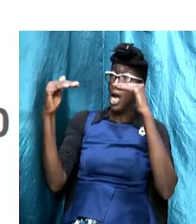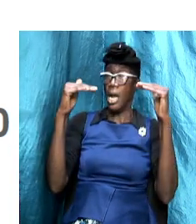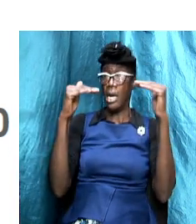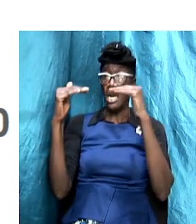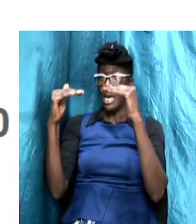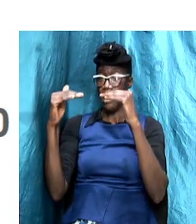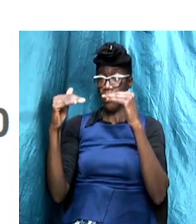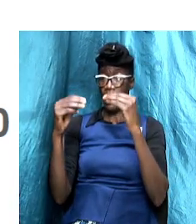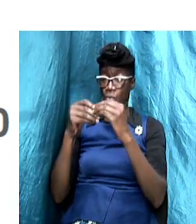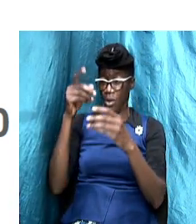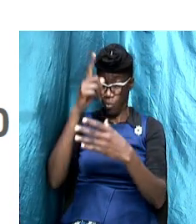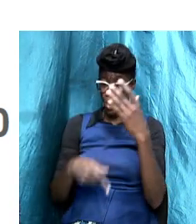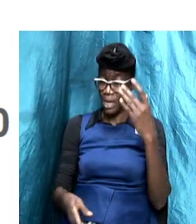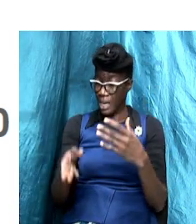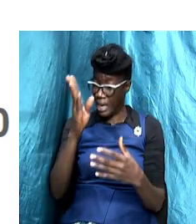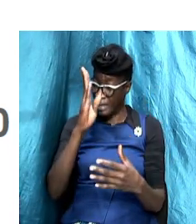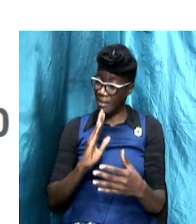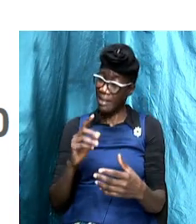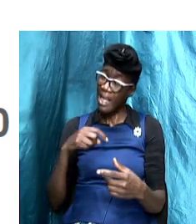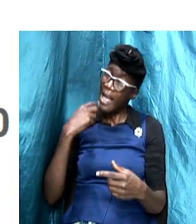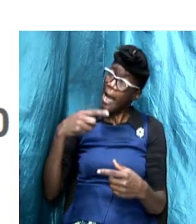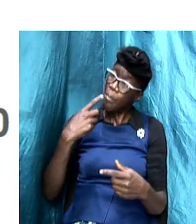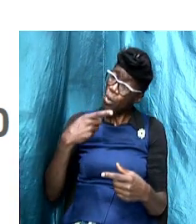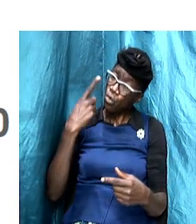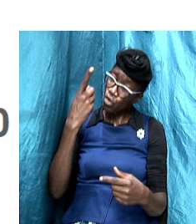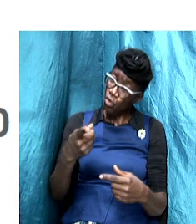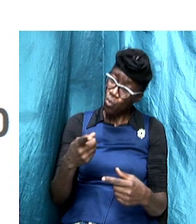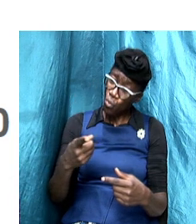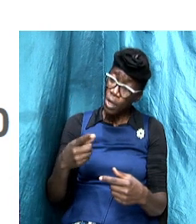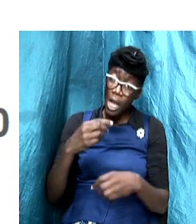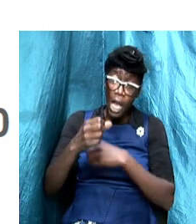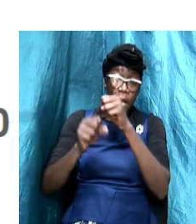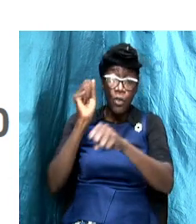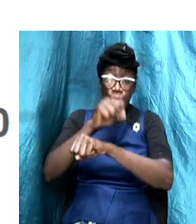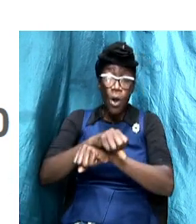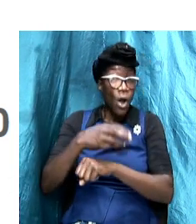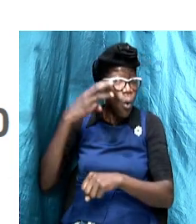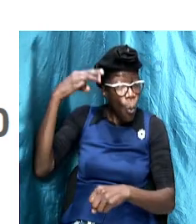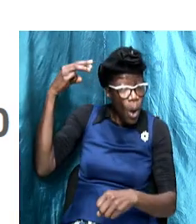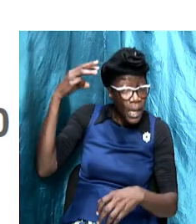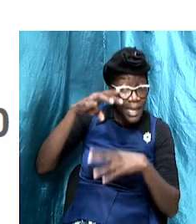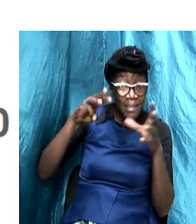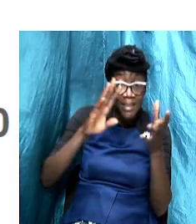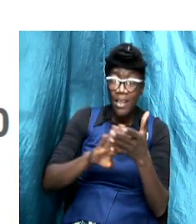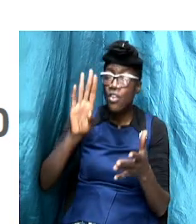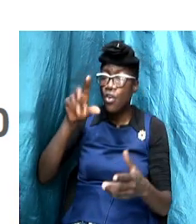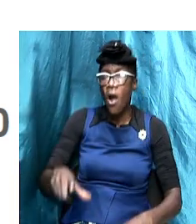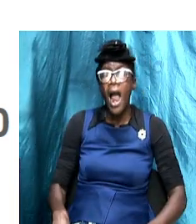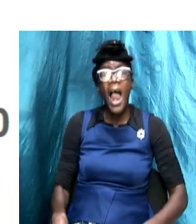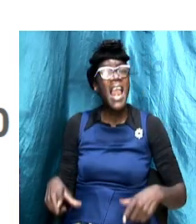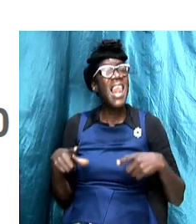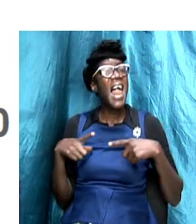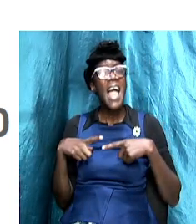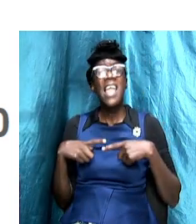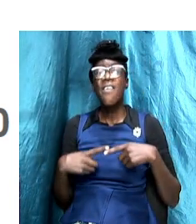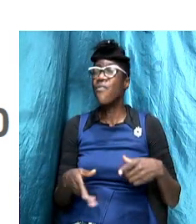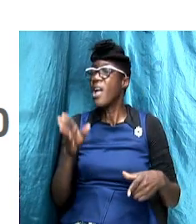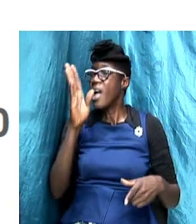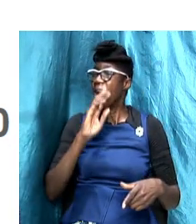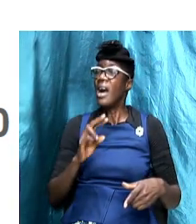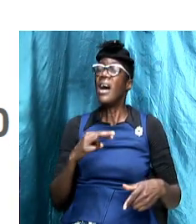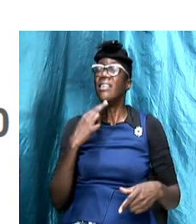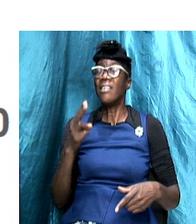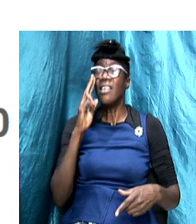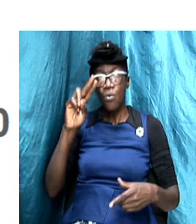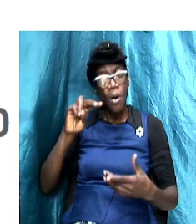what God is saying about you, trust me, it works wonders in your life. What is God saying about you? God is saying that you are a new